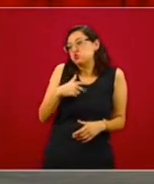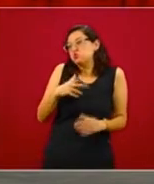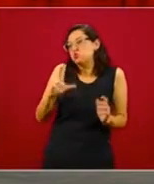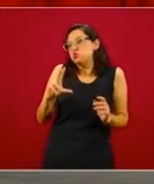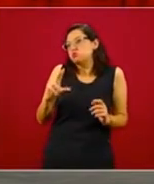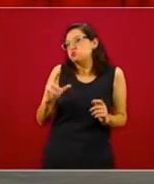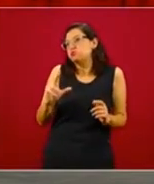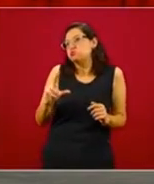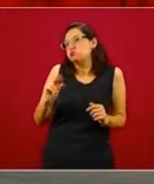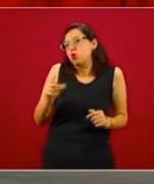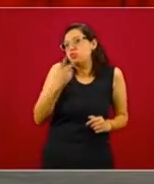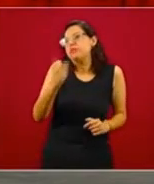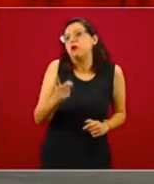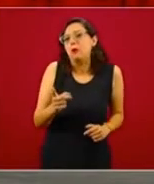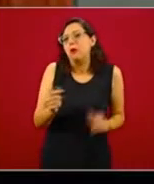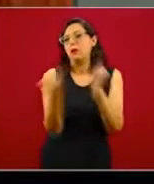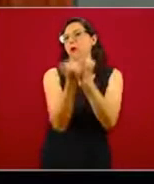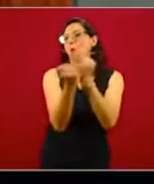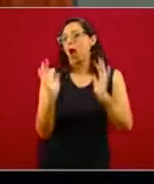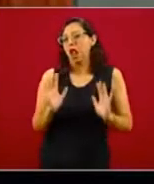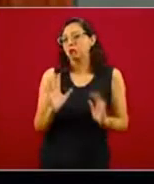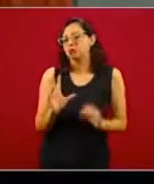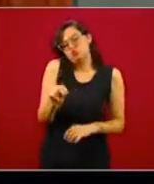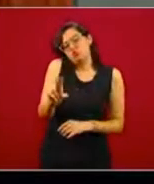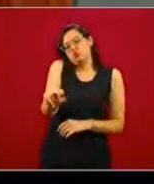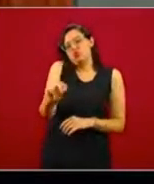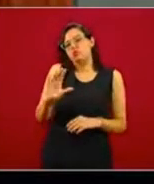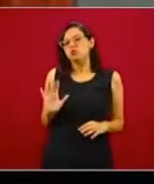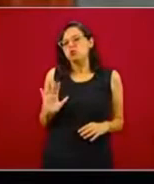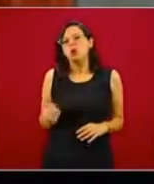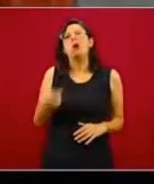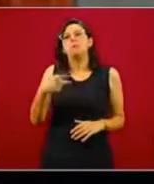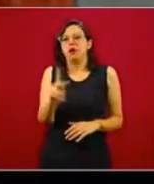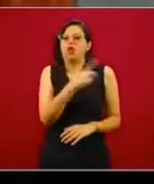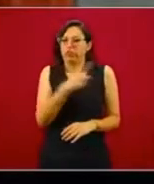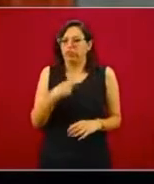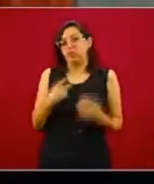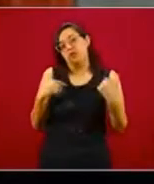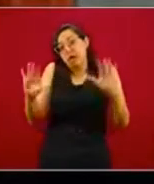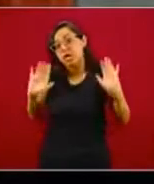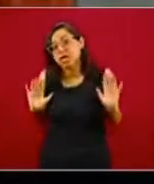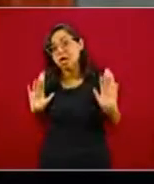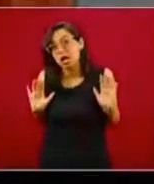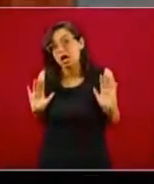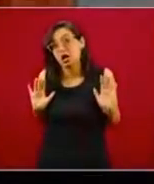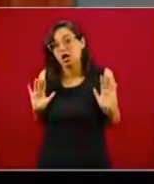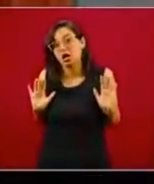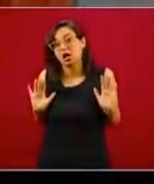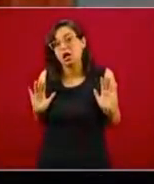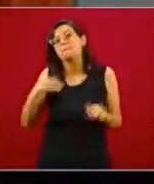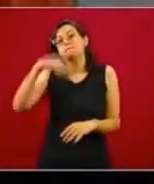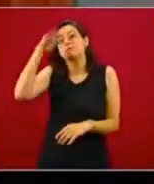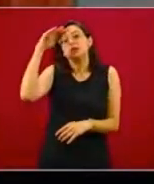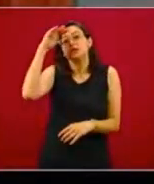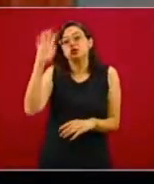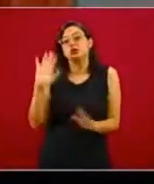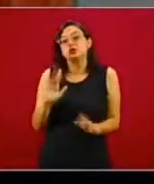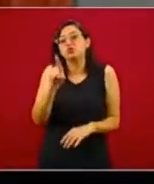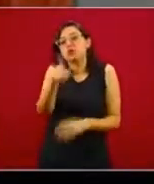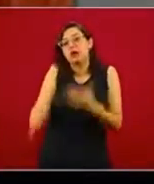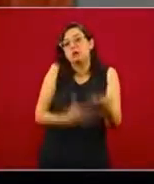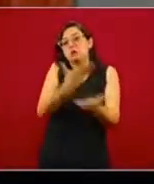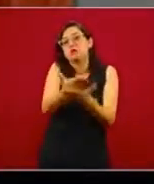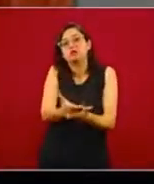you to mimic or copy this, but at least I think that it would be a good idea to consider it.